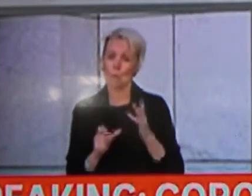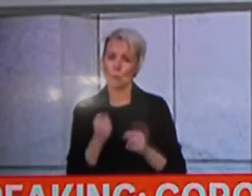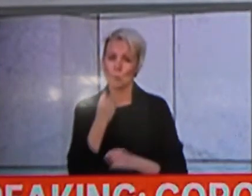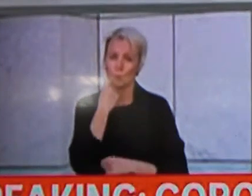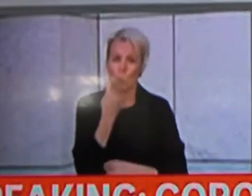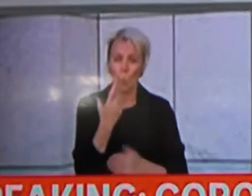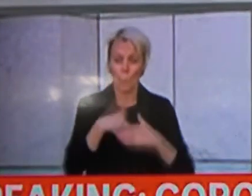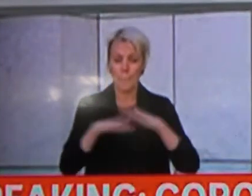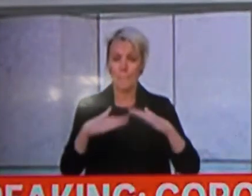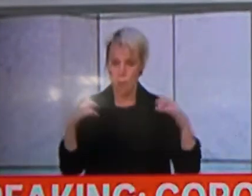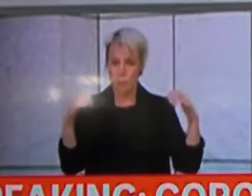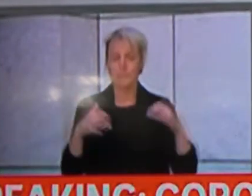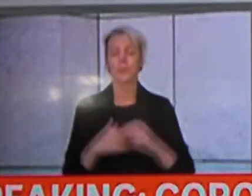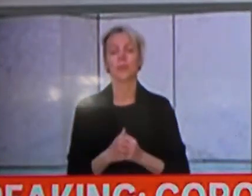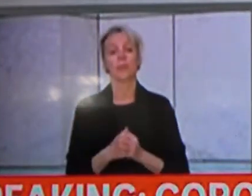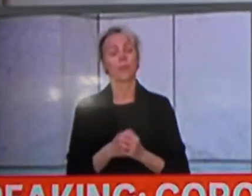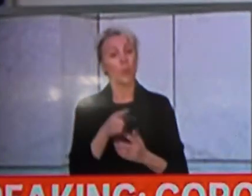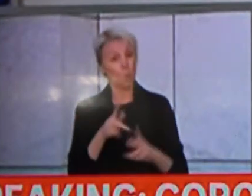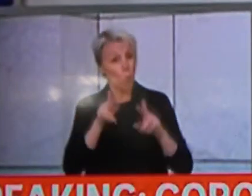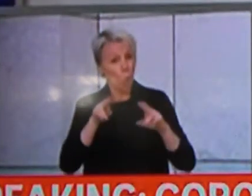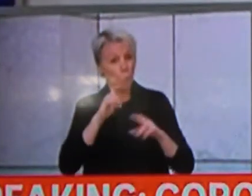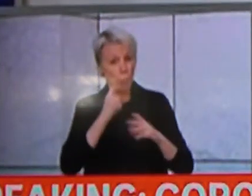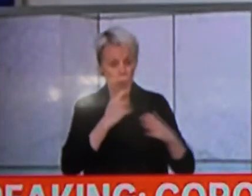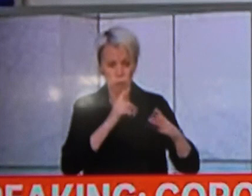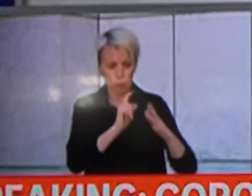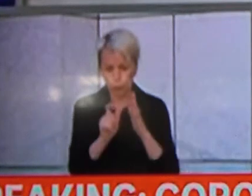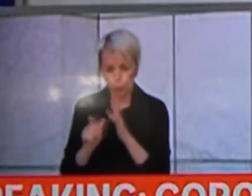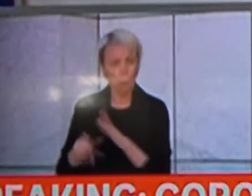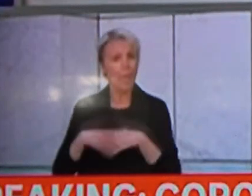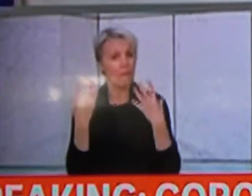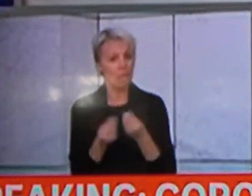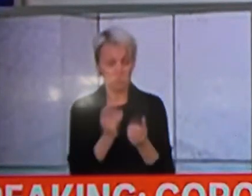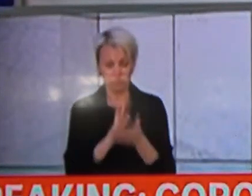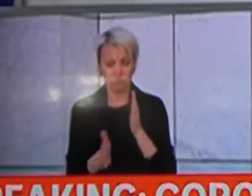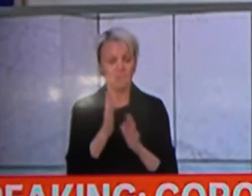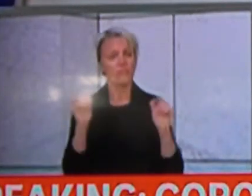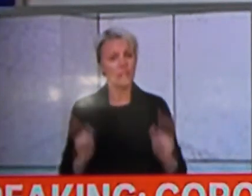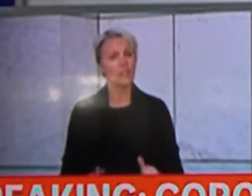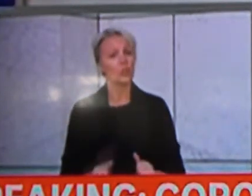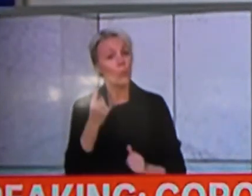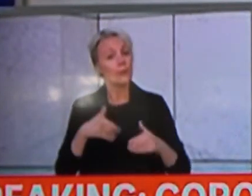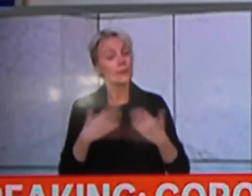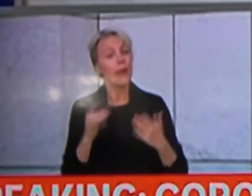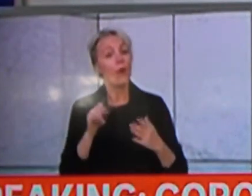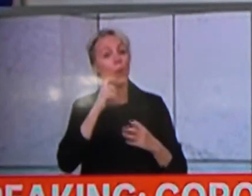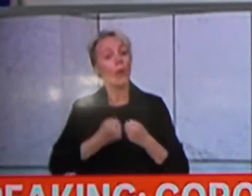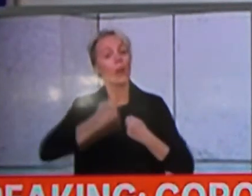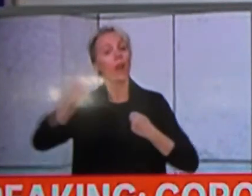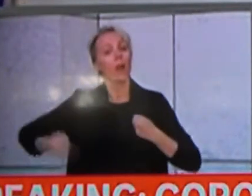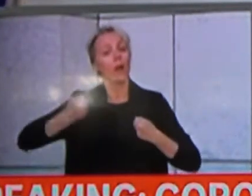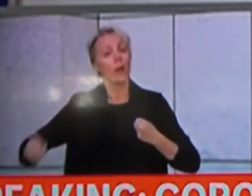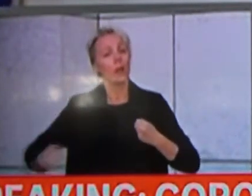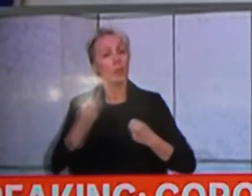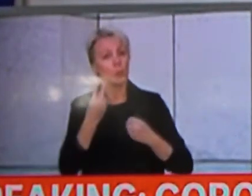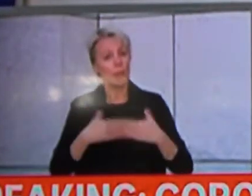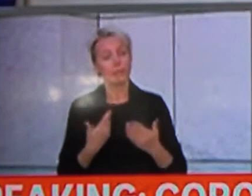in the Parliament. Would you hope to get it all done and dusted and just have a one-day sitting, or is it going to go into 2 days? If it needs